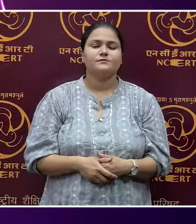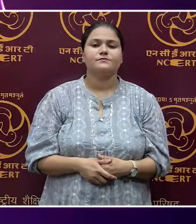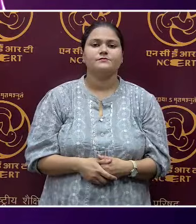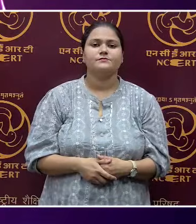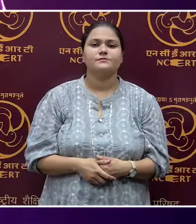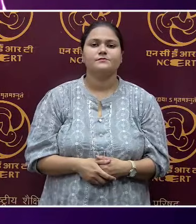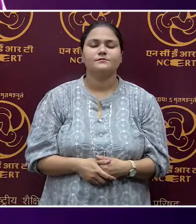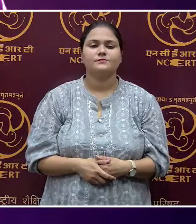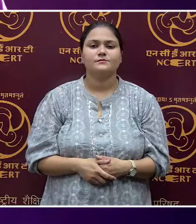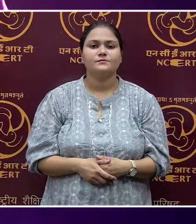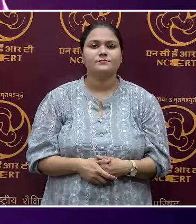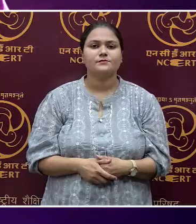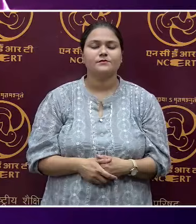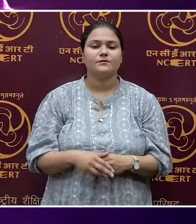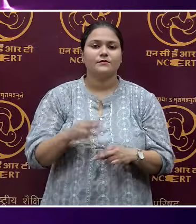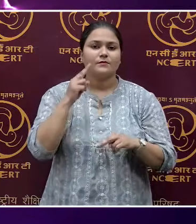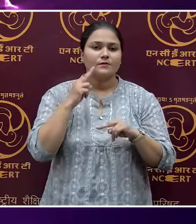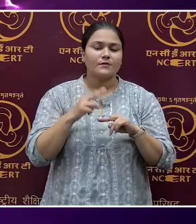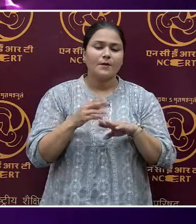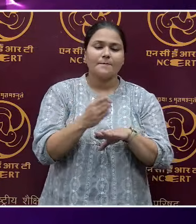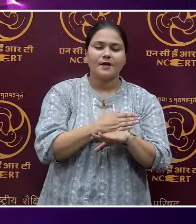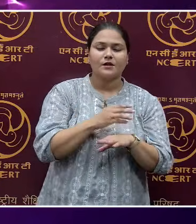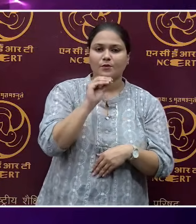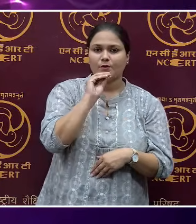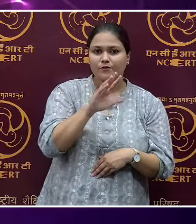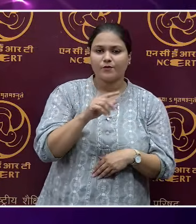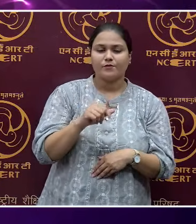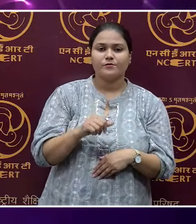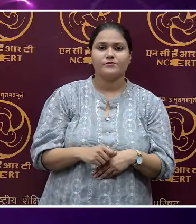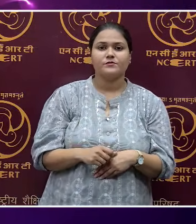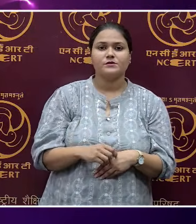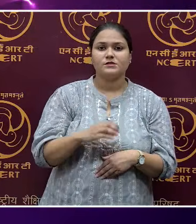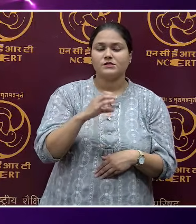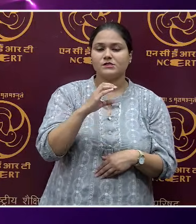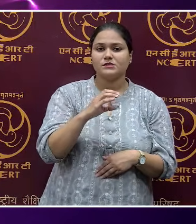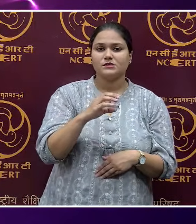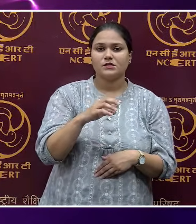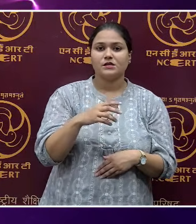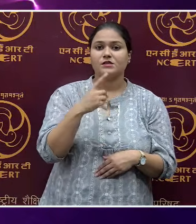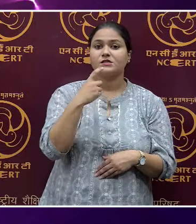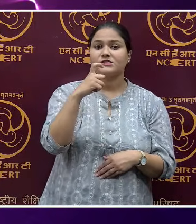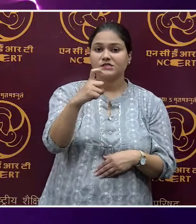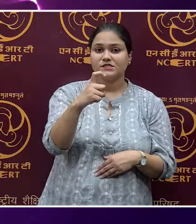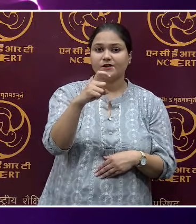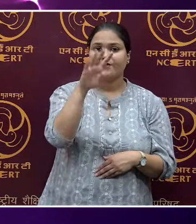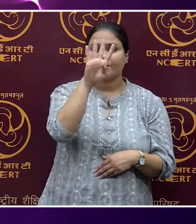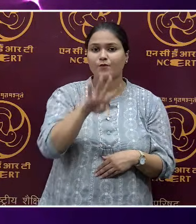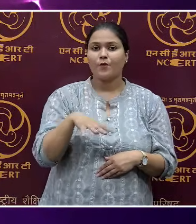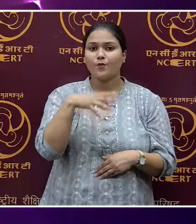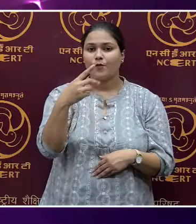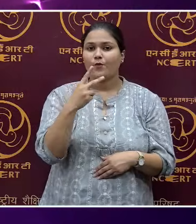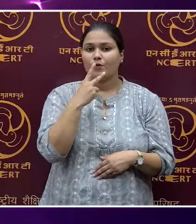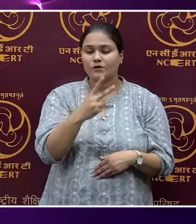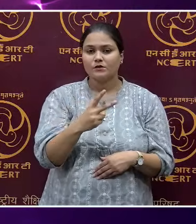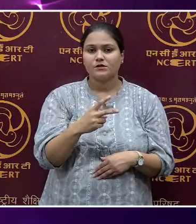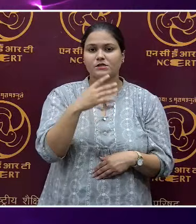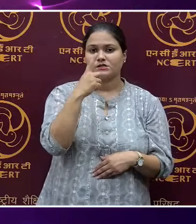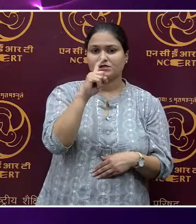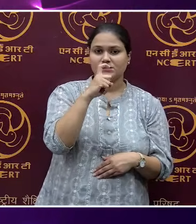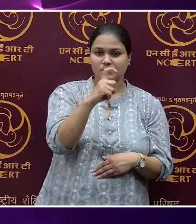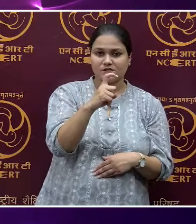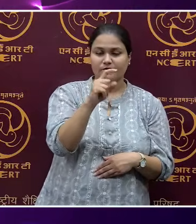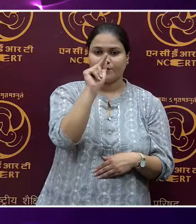your suggestion. So as I told you, in the above section you can see like there are 7 columns are there, like theory, procedure,